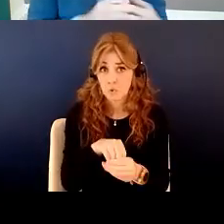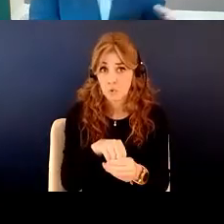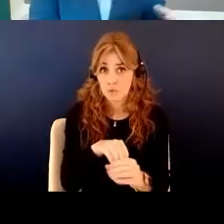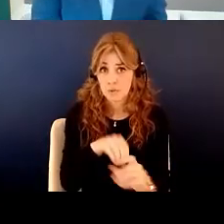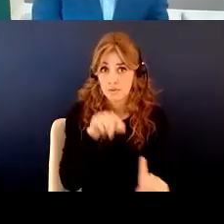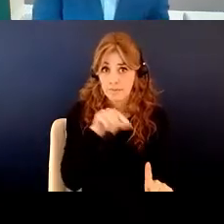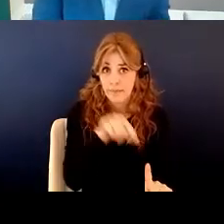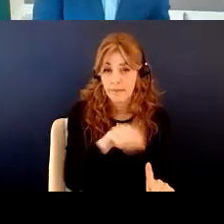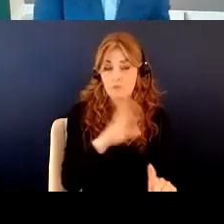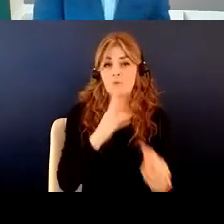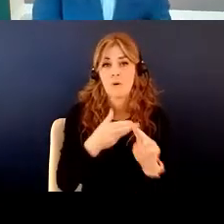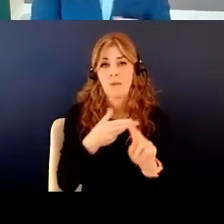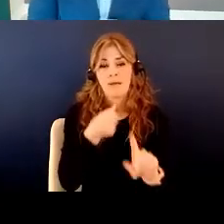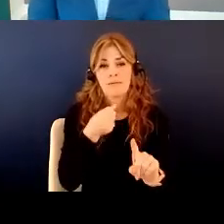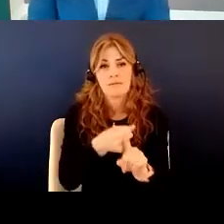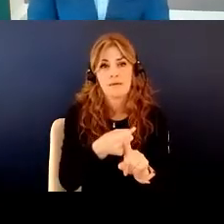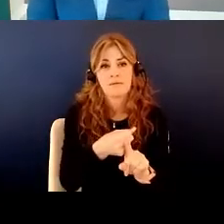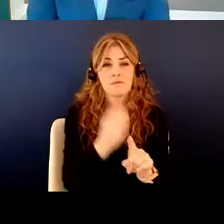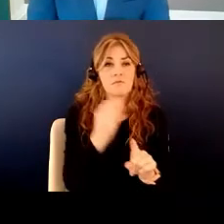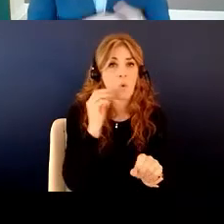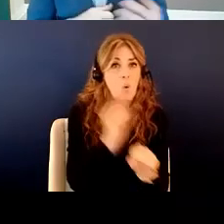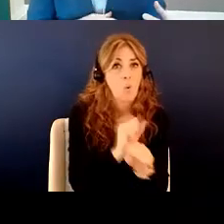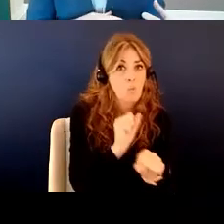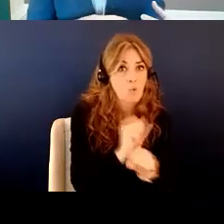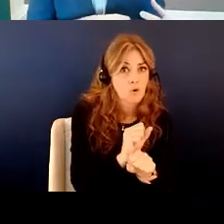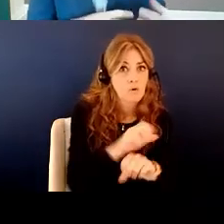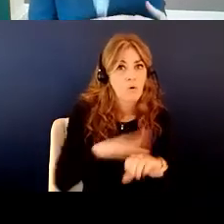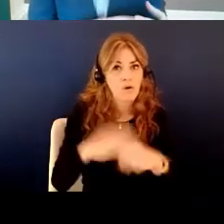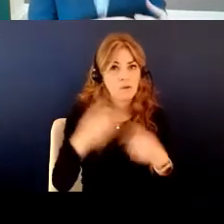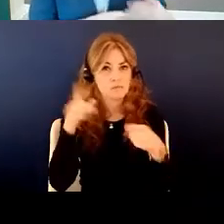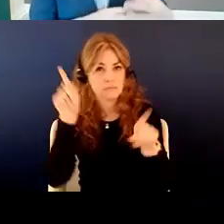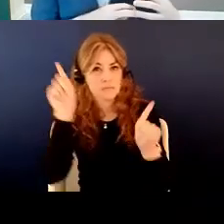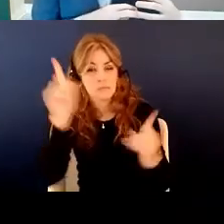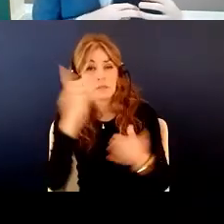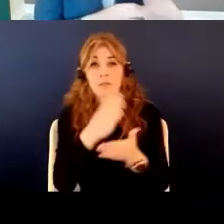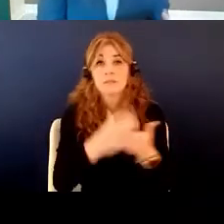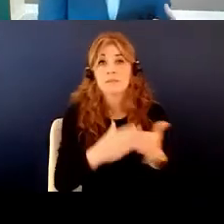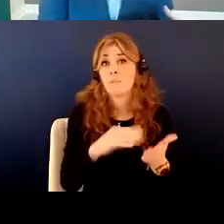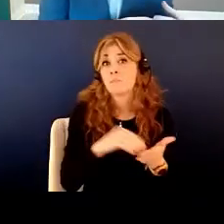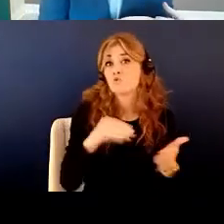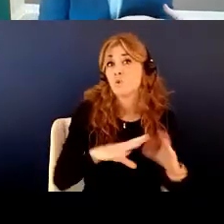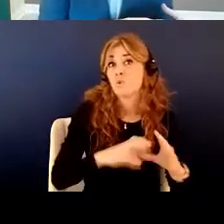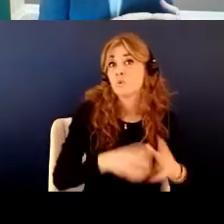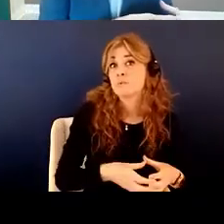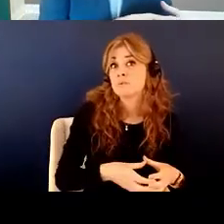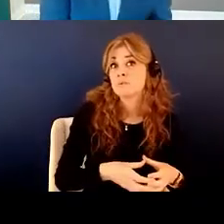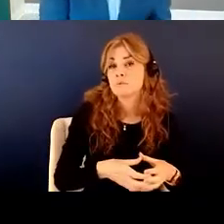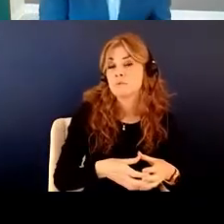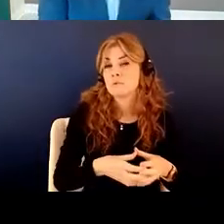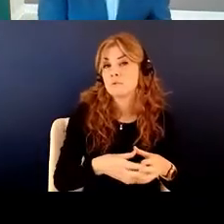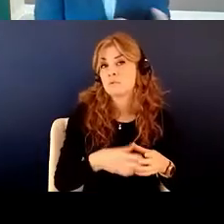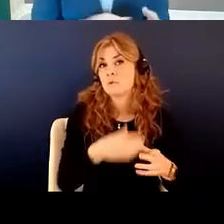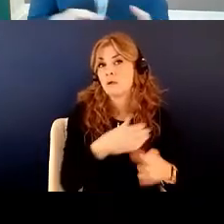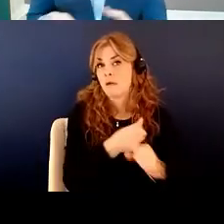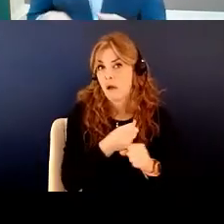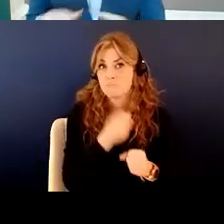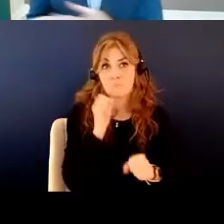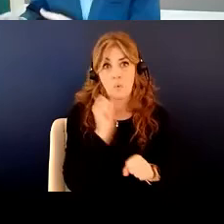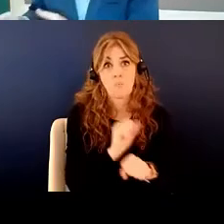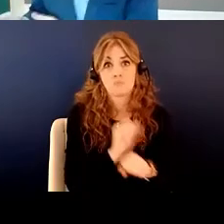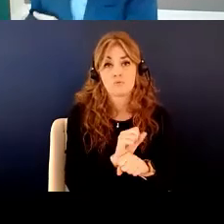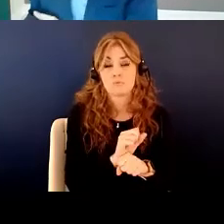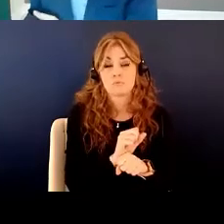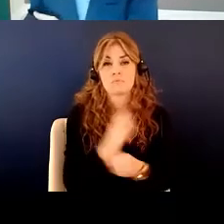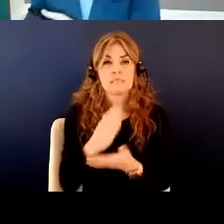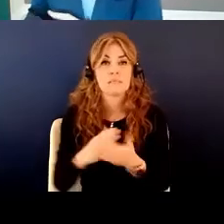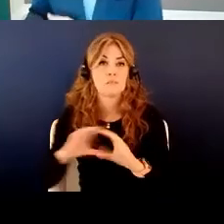looking at the effects of homework. So some group of students received some homework, some